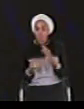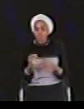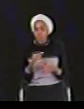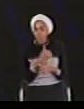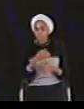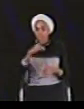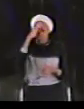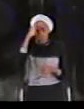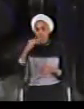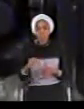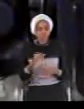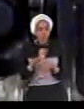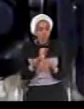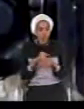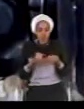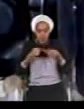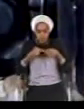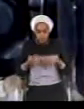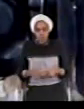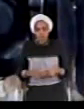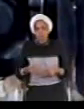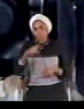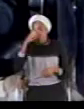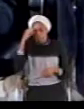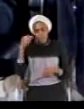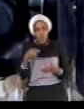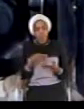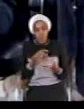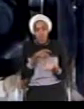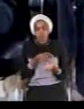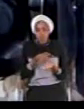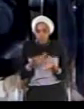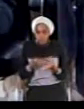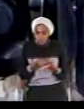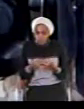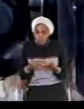work abide, because of the pure gospel,